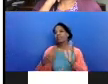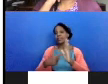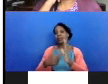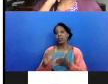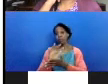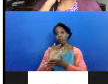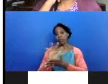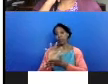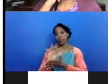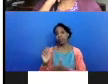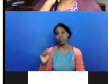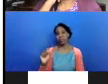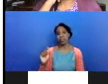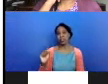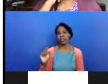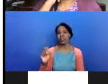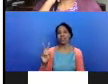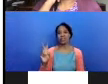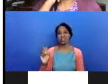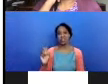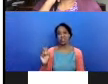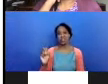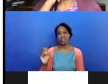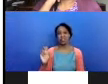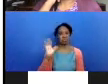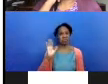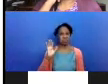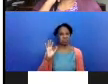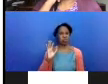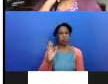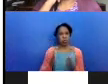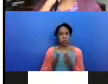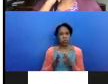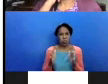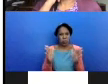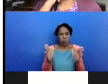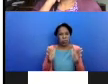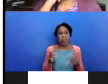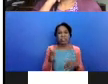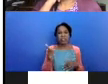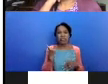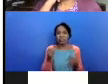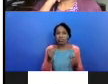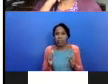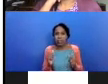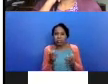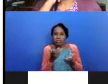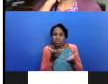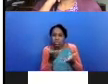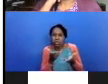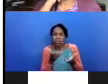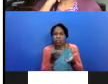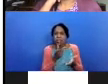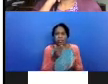footage in the beginning, that's what he wasn't able to do. He wasn't able to, Atia was trying to open up and talk about what happened, and he was just sinking in his shame around that kind of